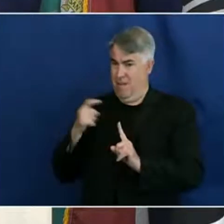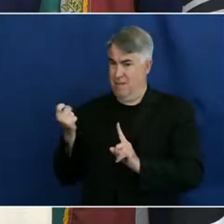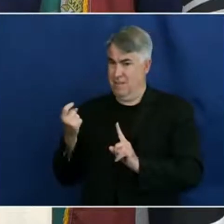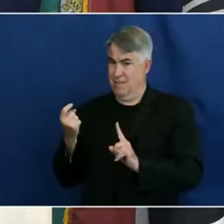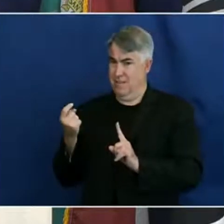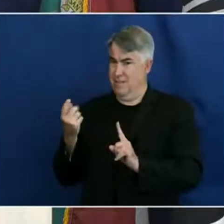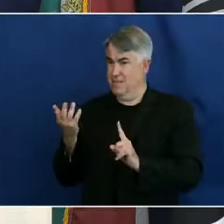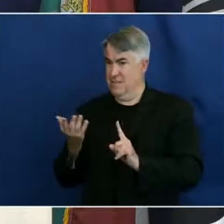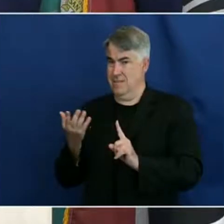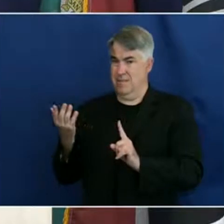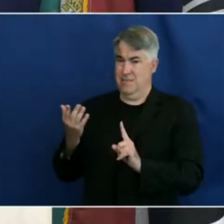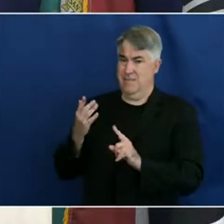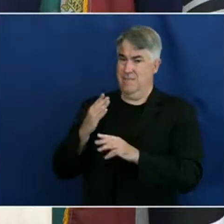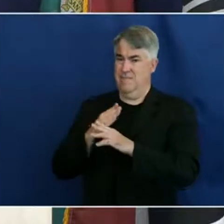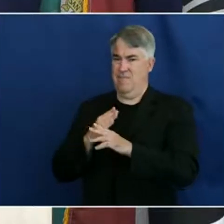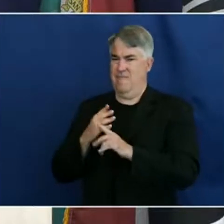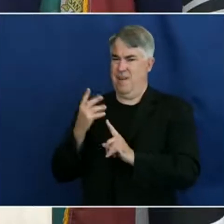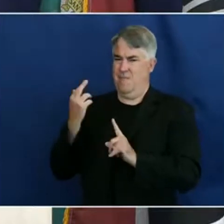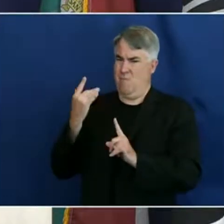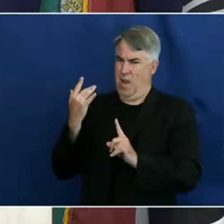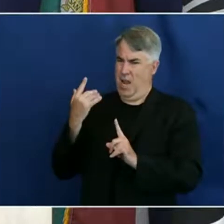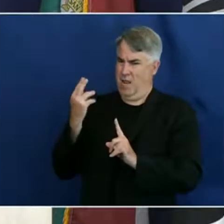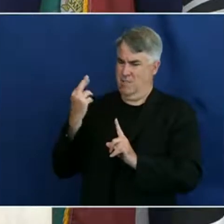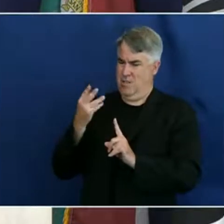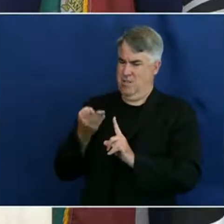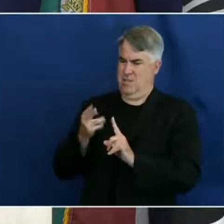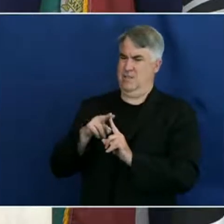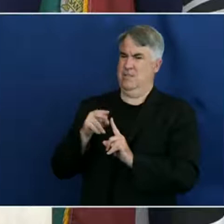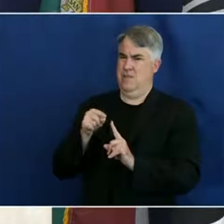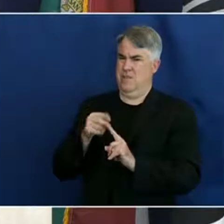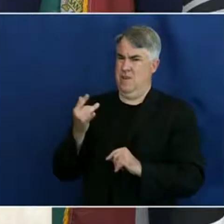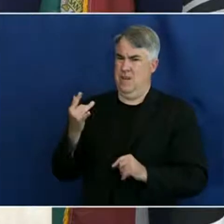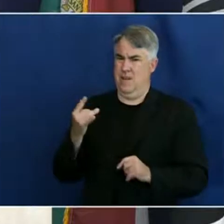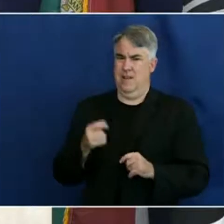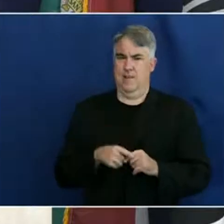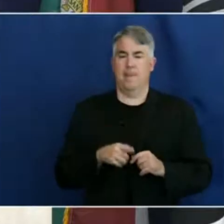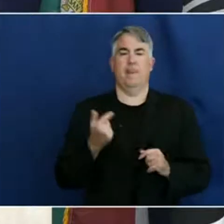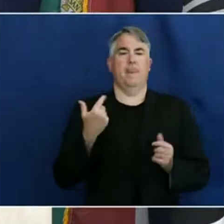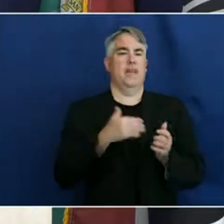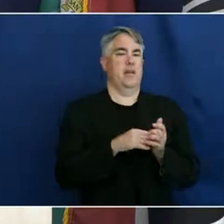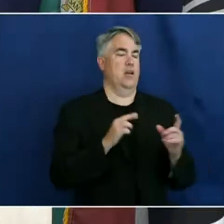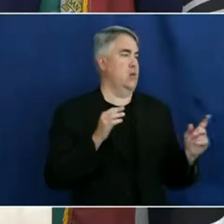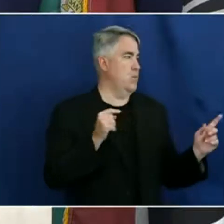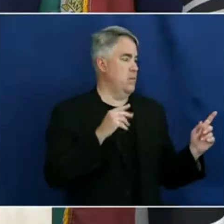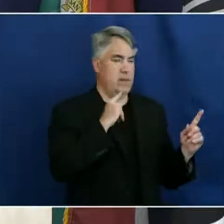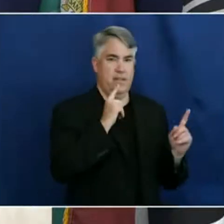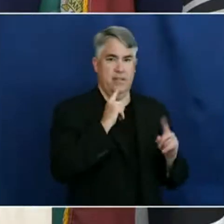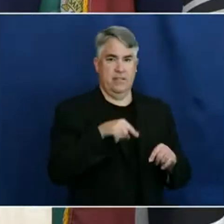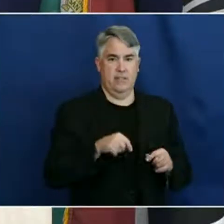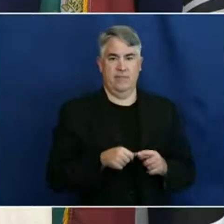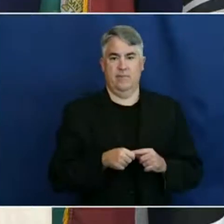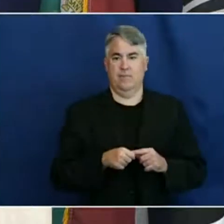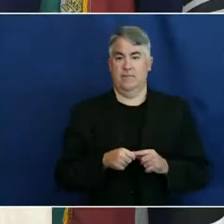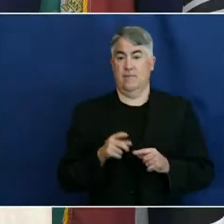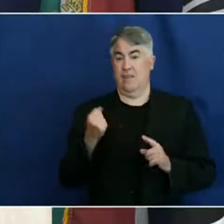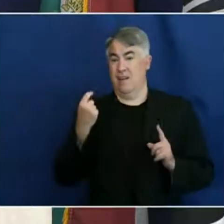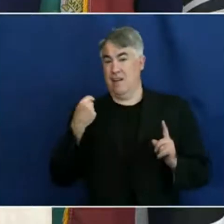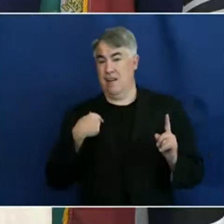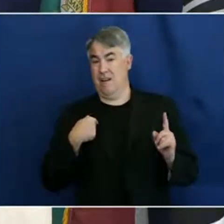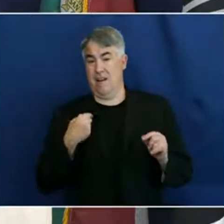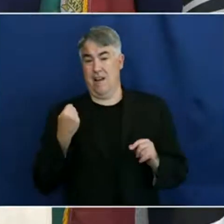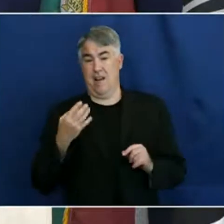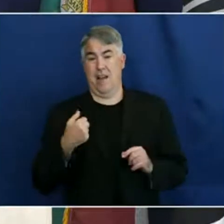additional variants? Could you give us an update on that, please? Yeah, I'll let Dr. Wooten touch on that. But again, Brandon, I think to just